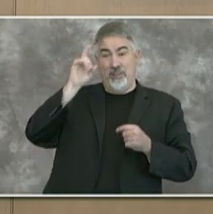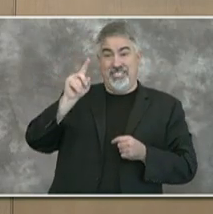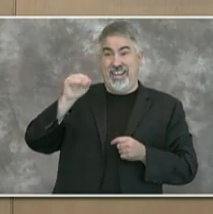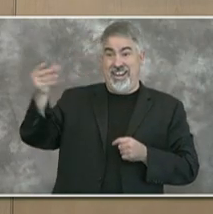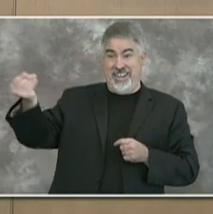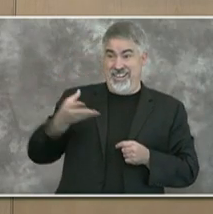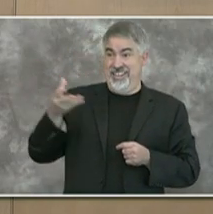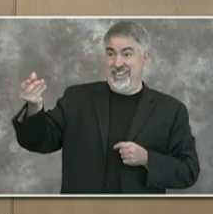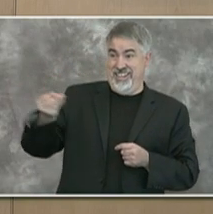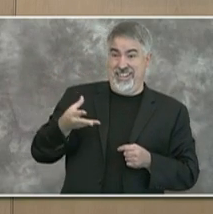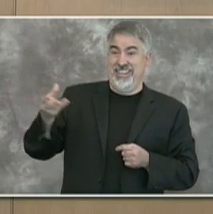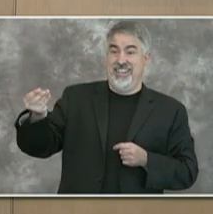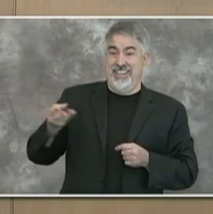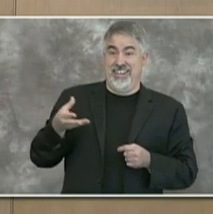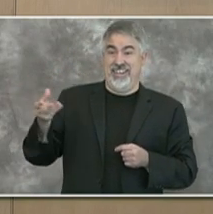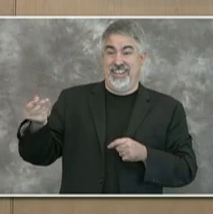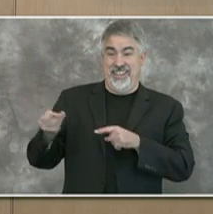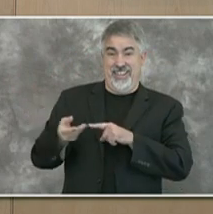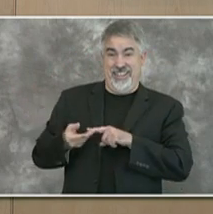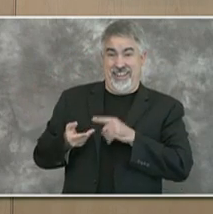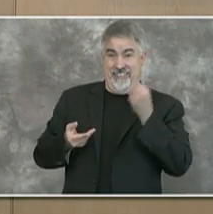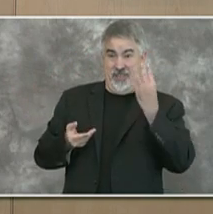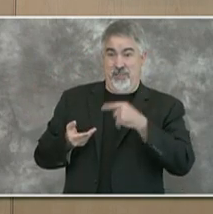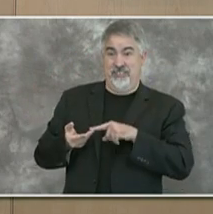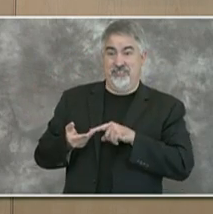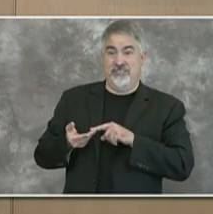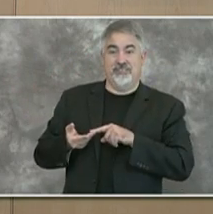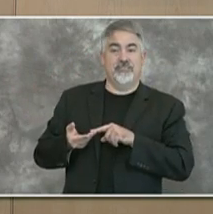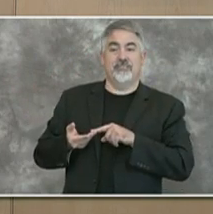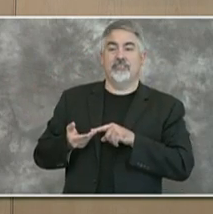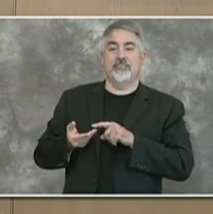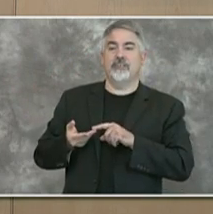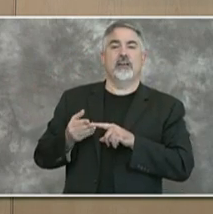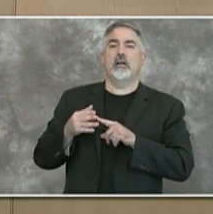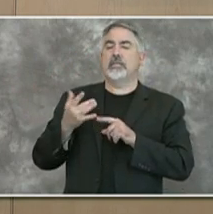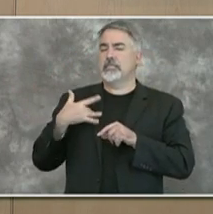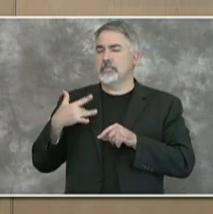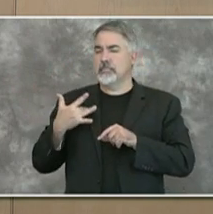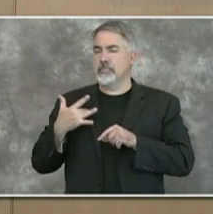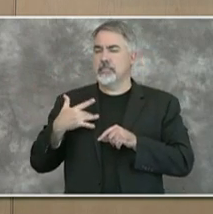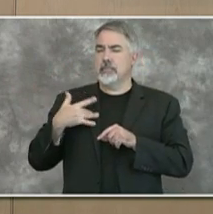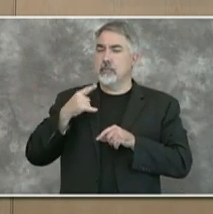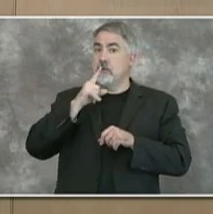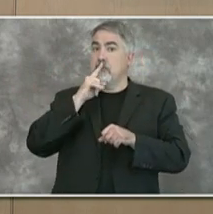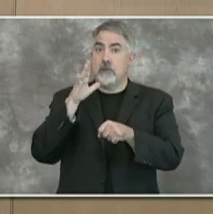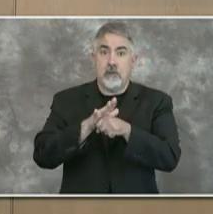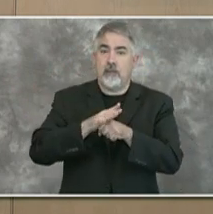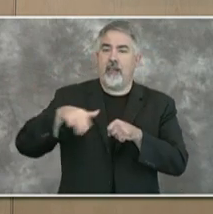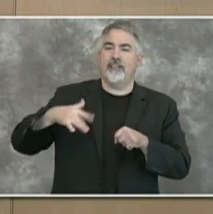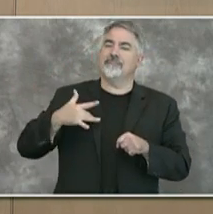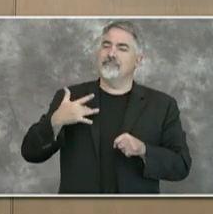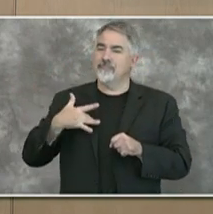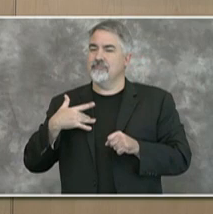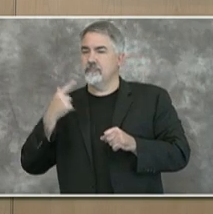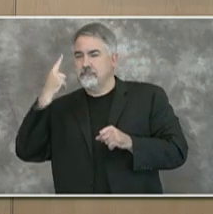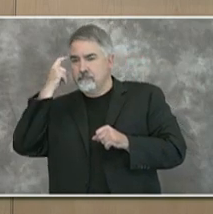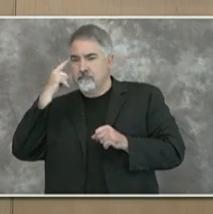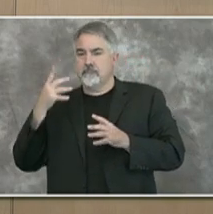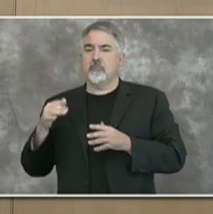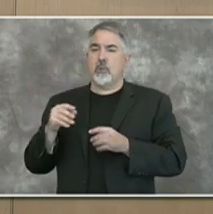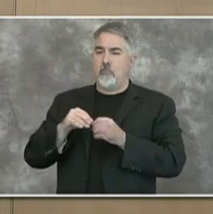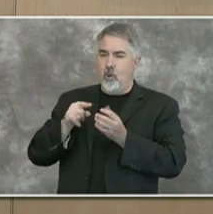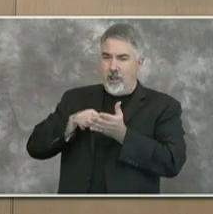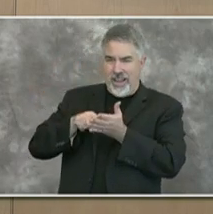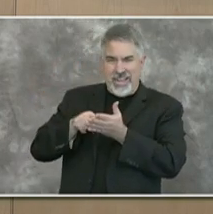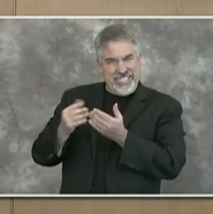basis, we state that these are preliminary data. So as we conduct our investigation and gather more information,